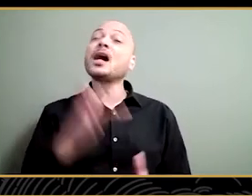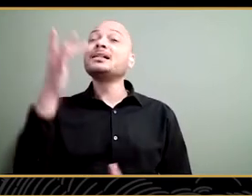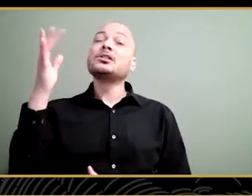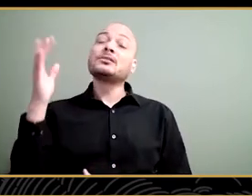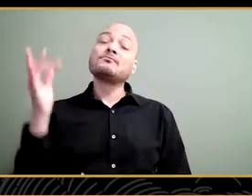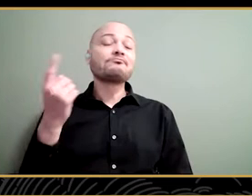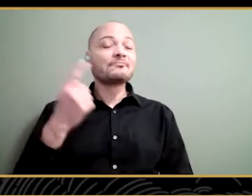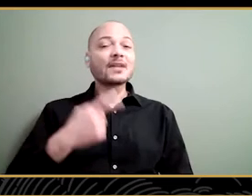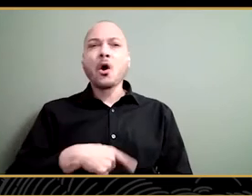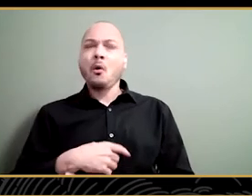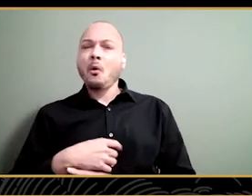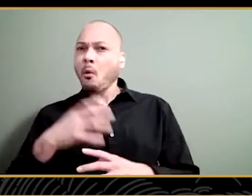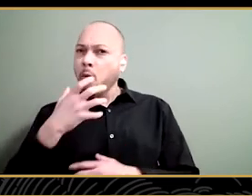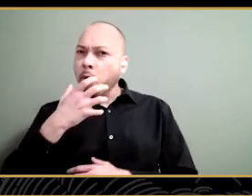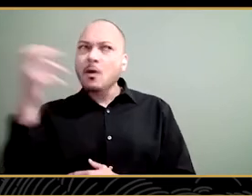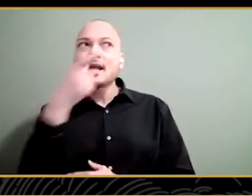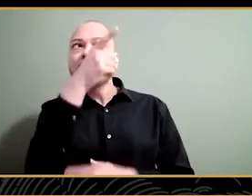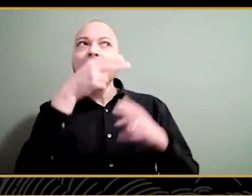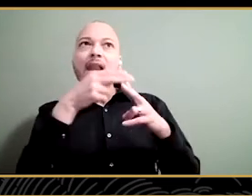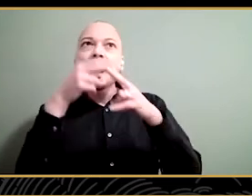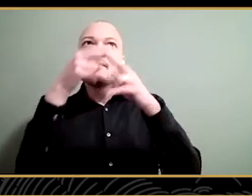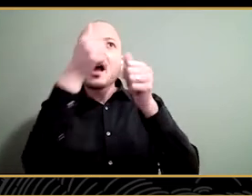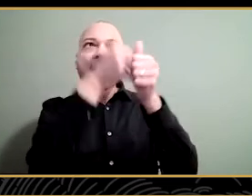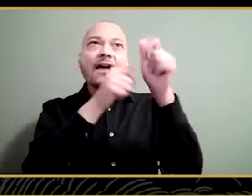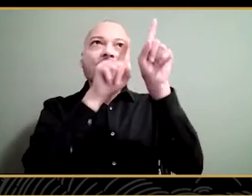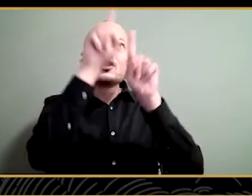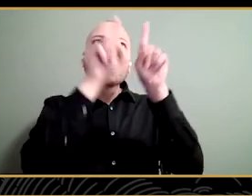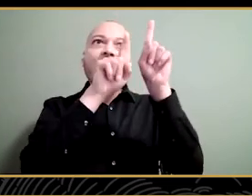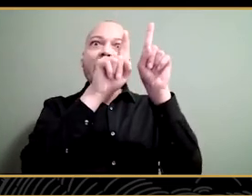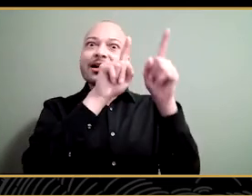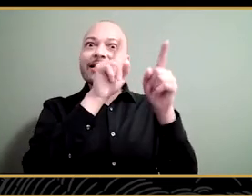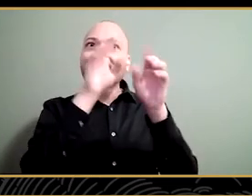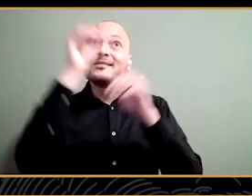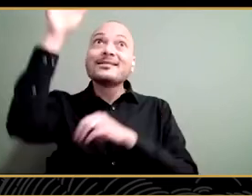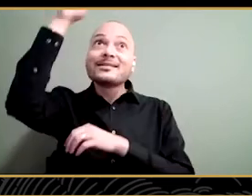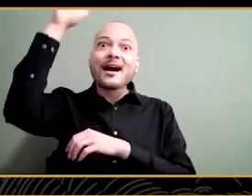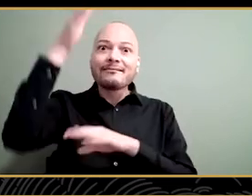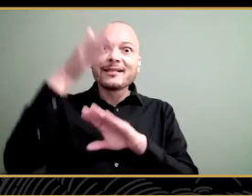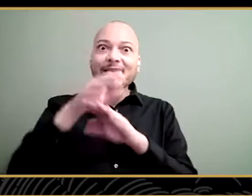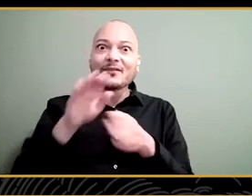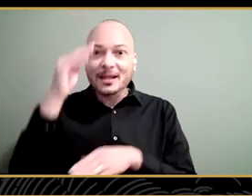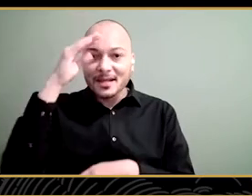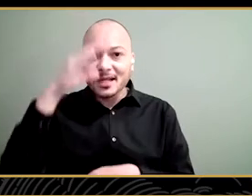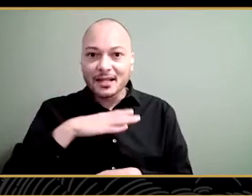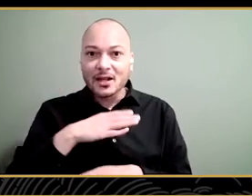he named every star in the sky after a dead man. Premature, blessing.